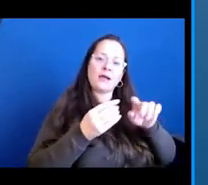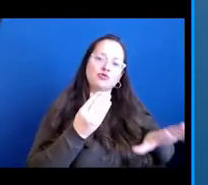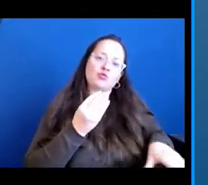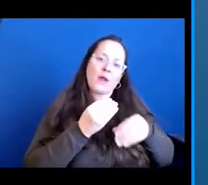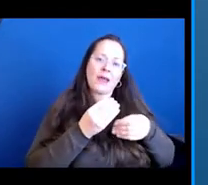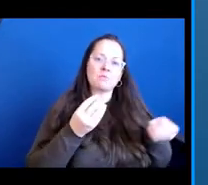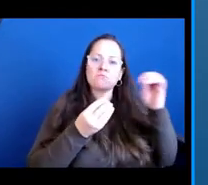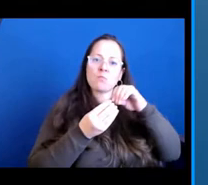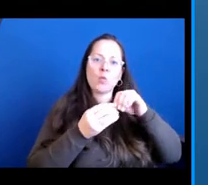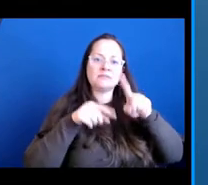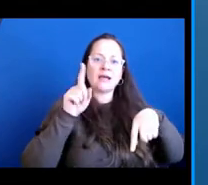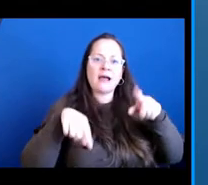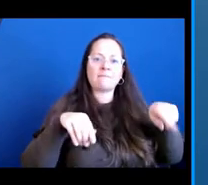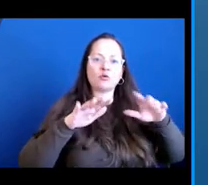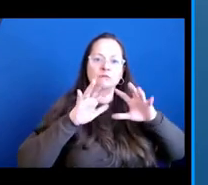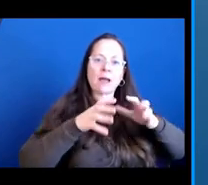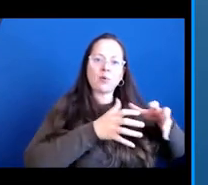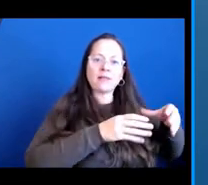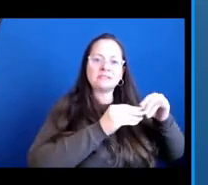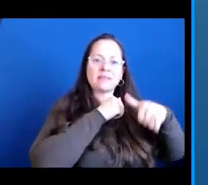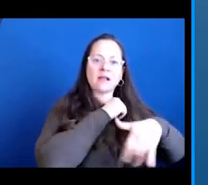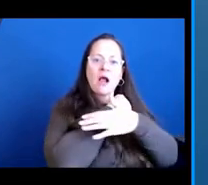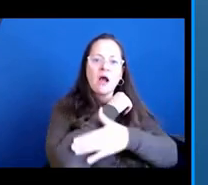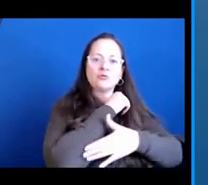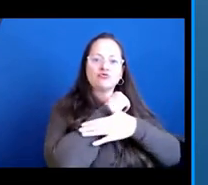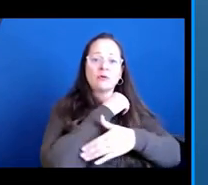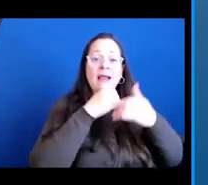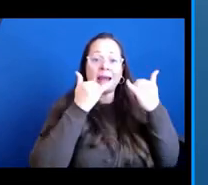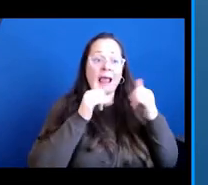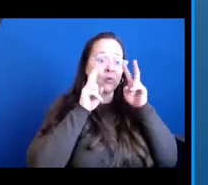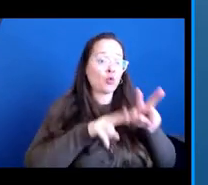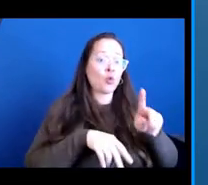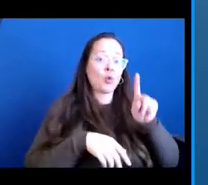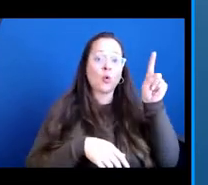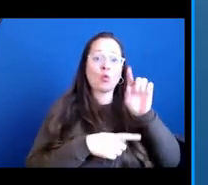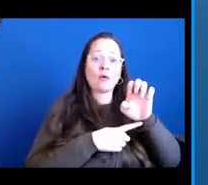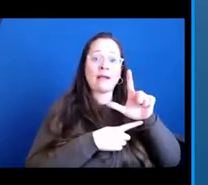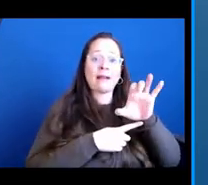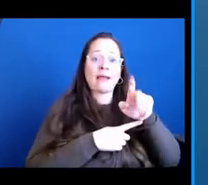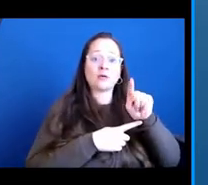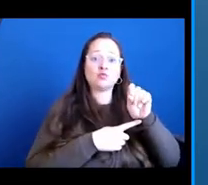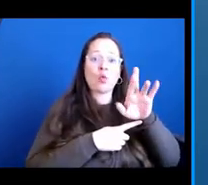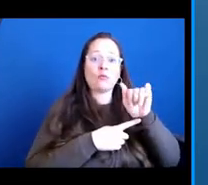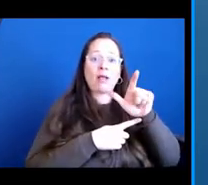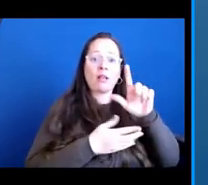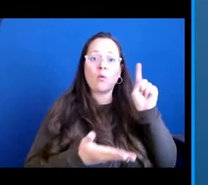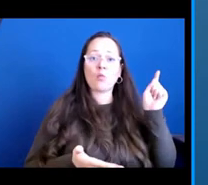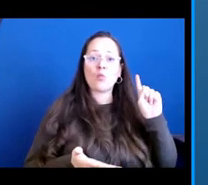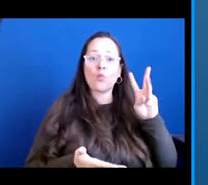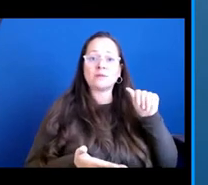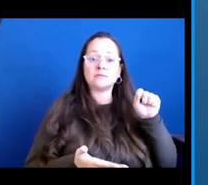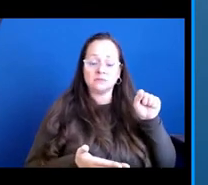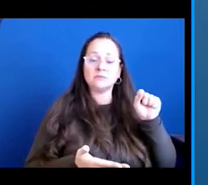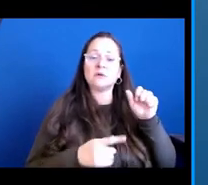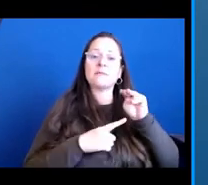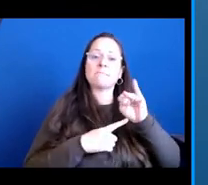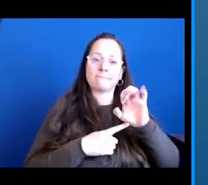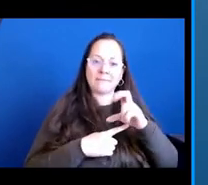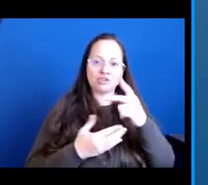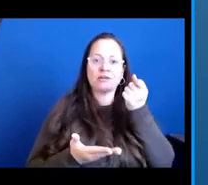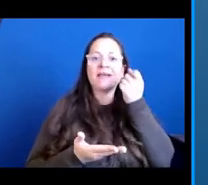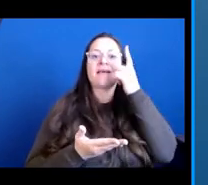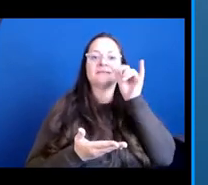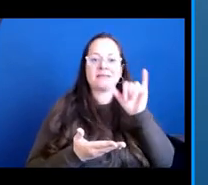and when you looked at where the electorial was and what was happening Michigan actually gets that again we've added